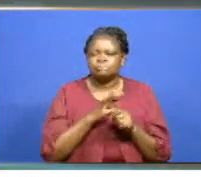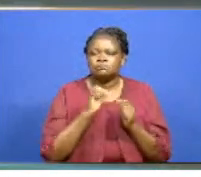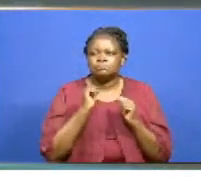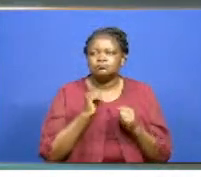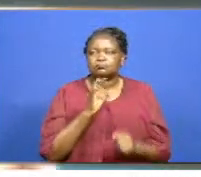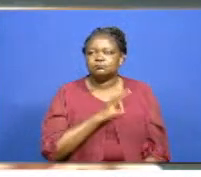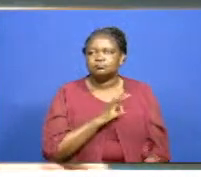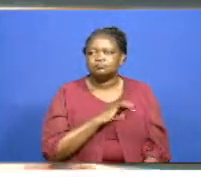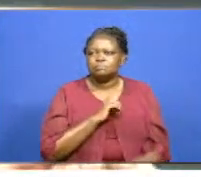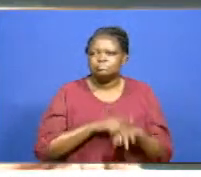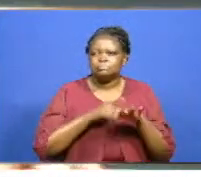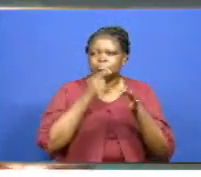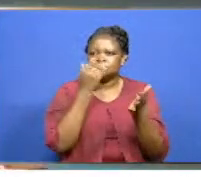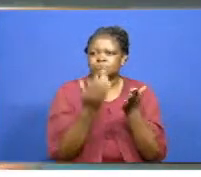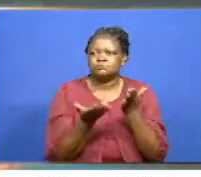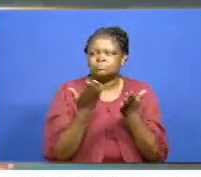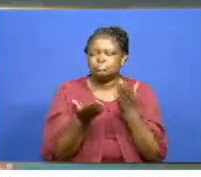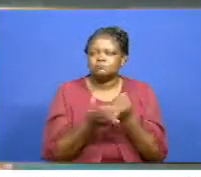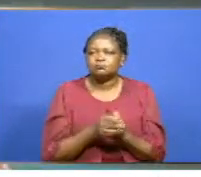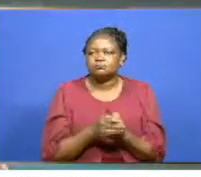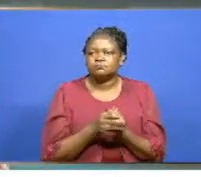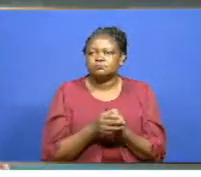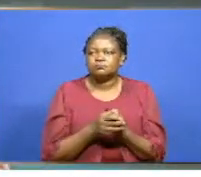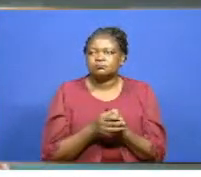you do the comparison, and I like what